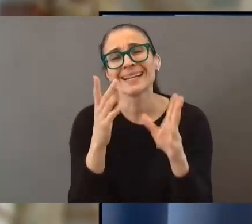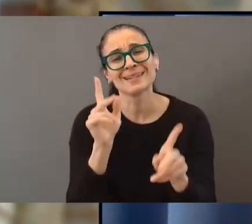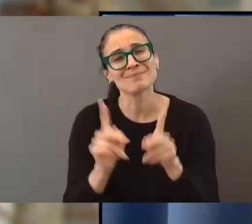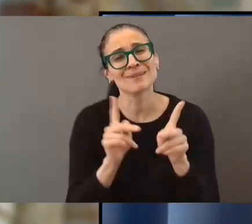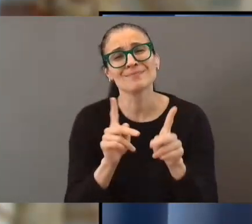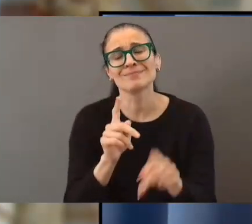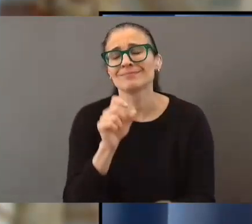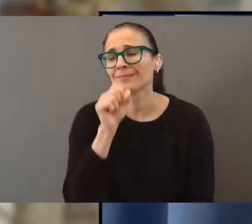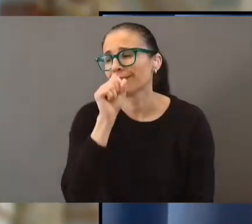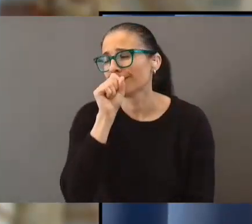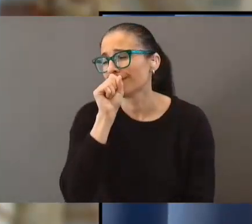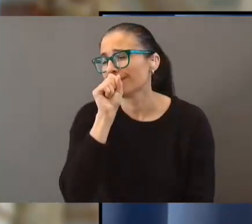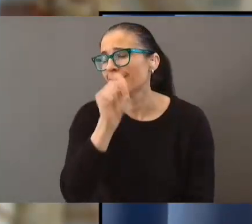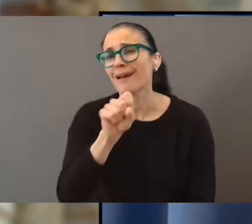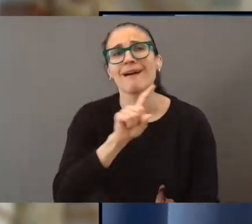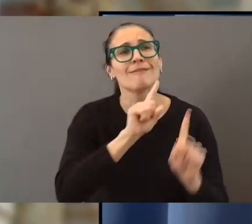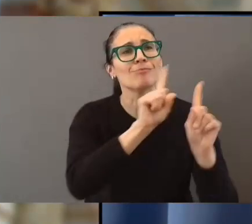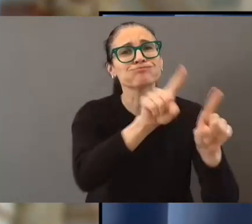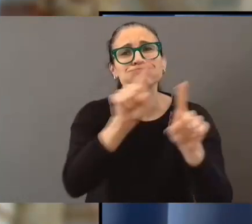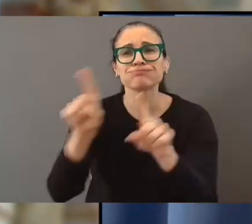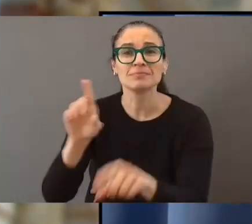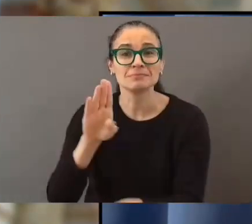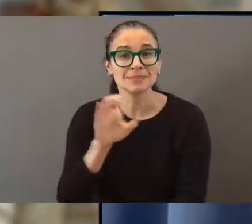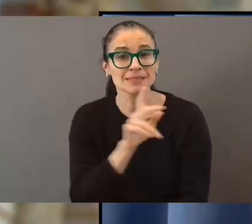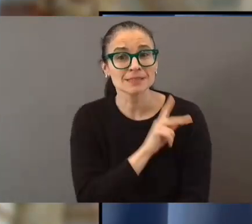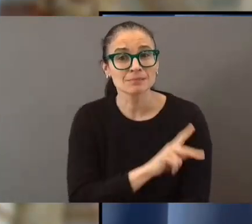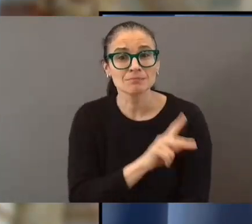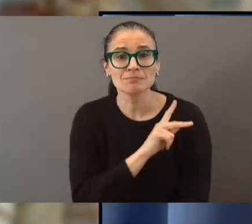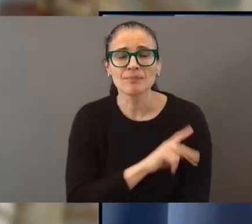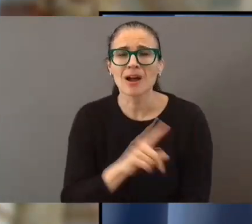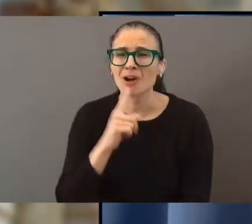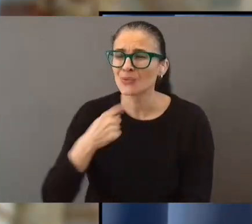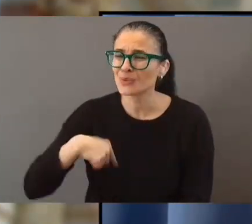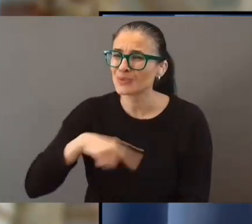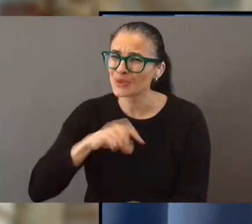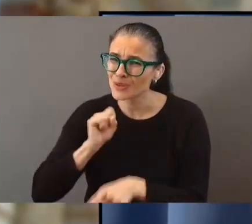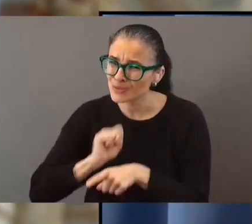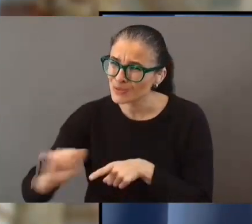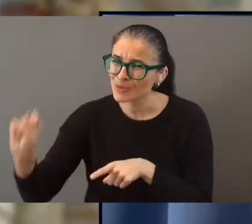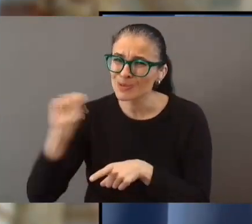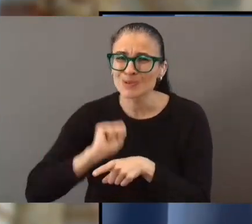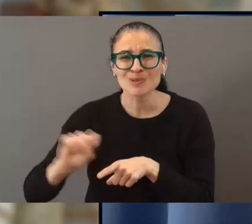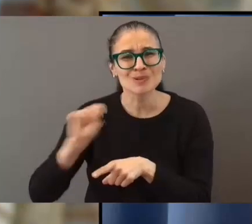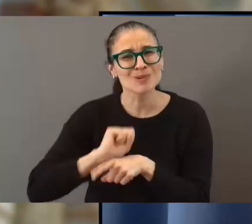working hard to make sure that we have the best experience